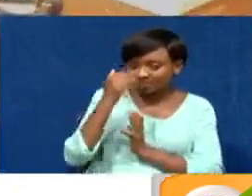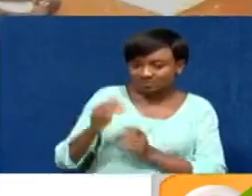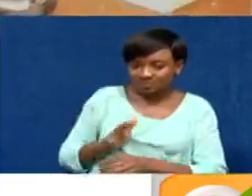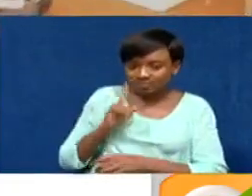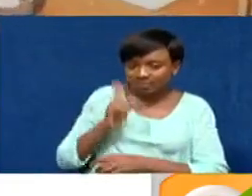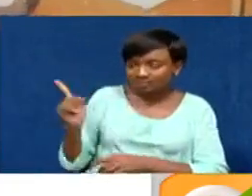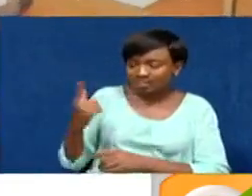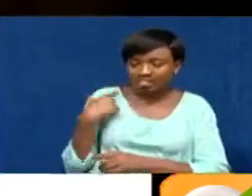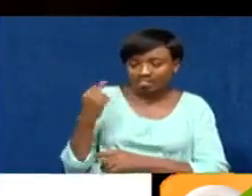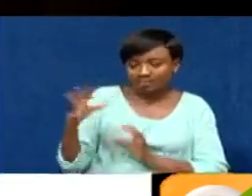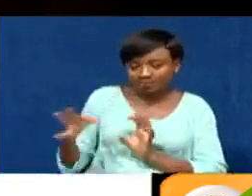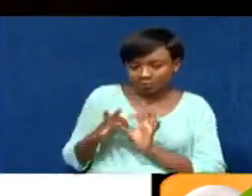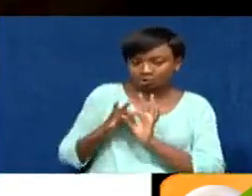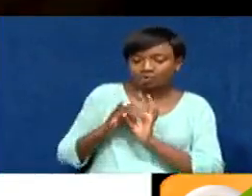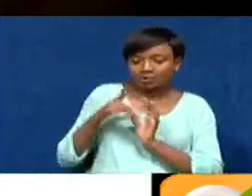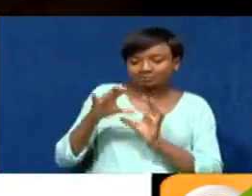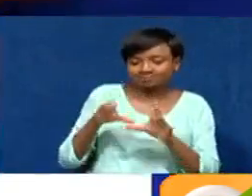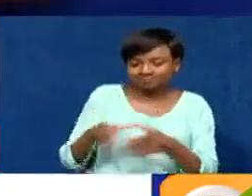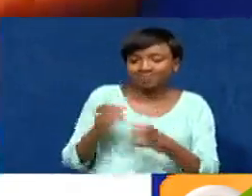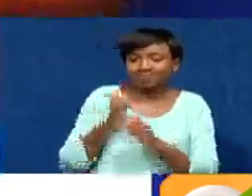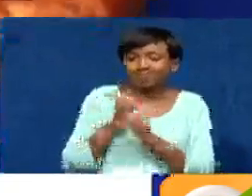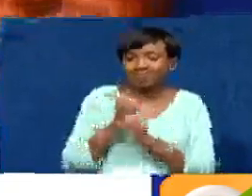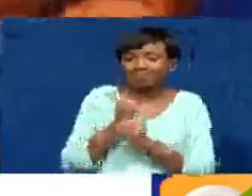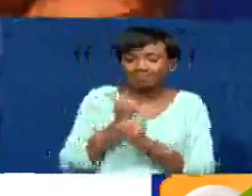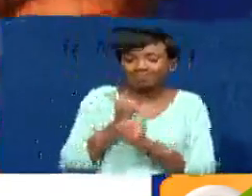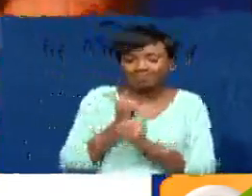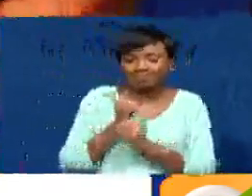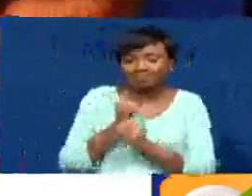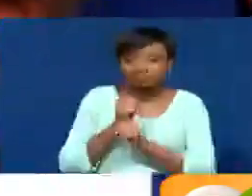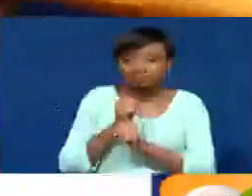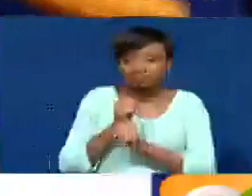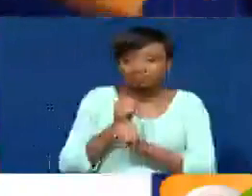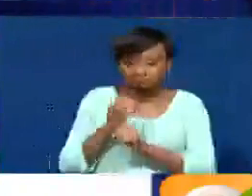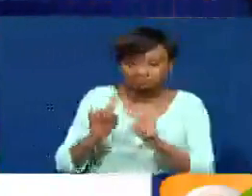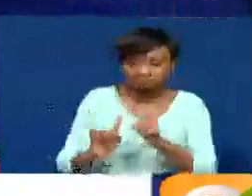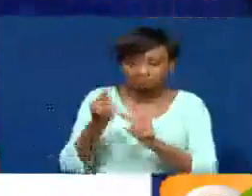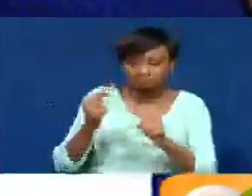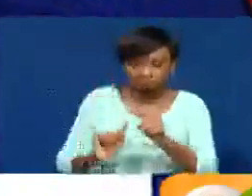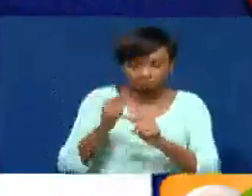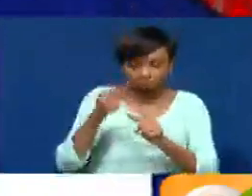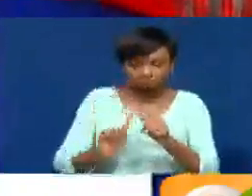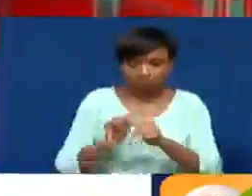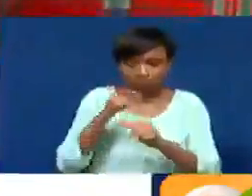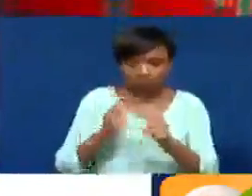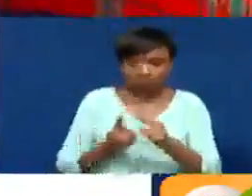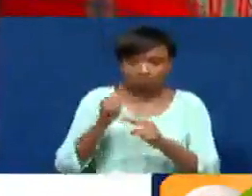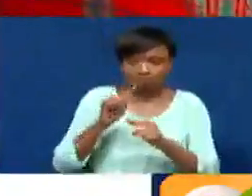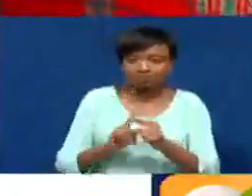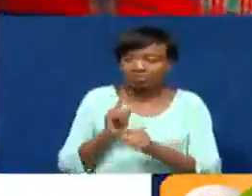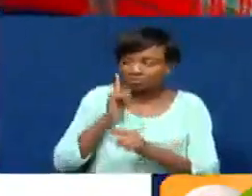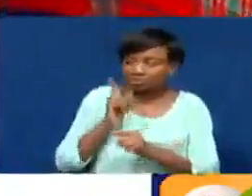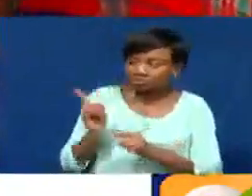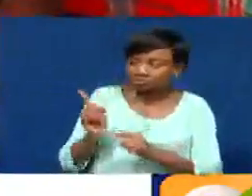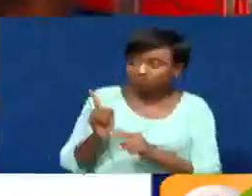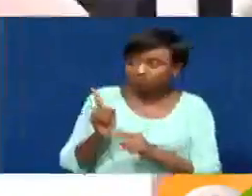latest to join. They work for us in the leather beading side. For all of them, it is the first time they